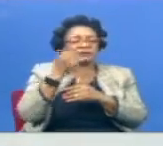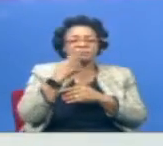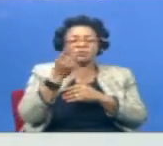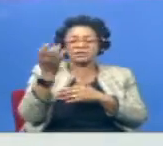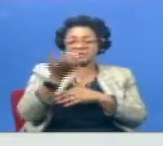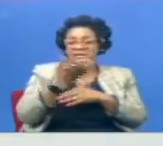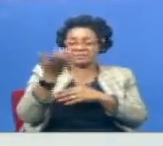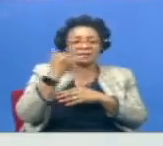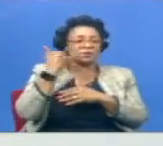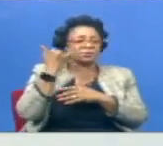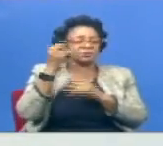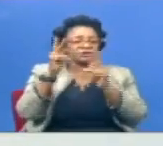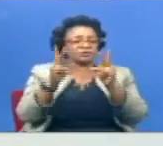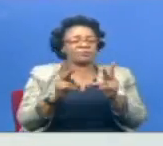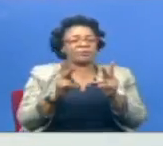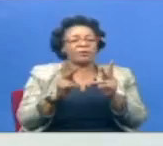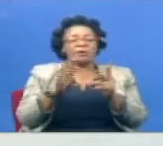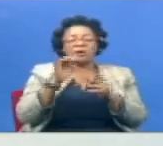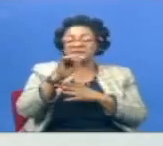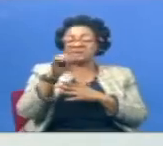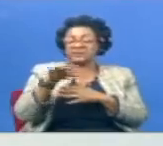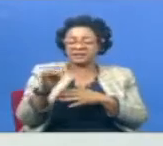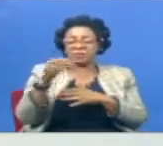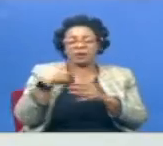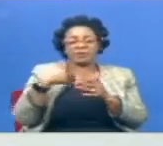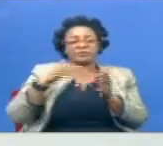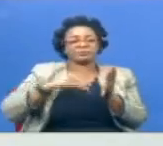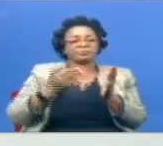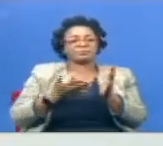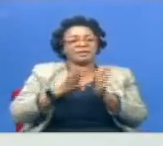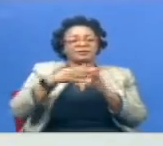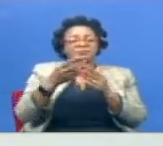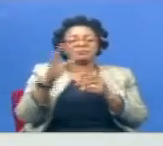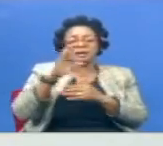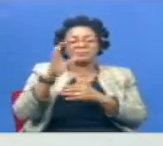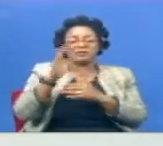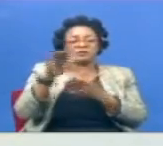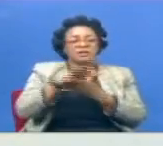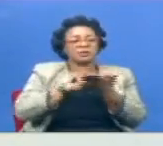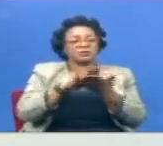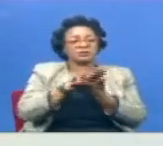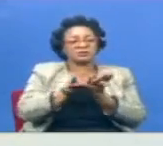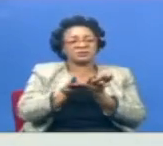in Kisumu. Zetech Sparks will host Wadadia Women at the game's Cambridge grounds.